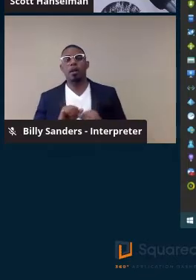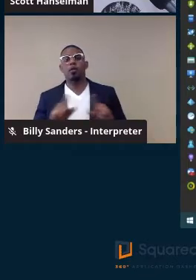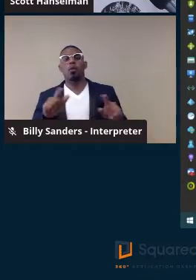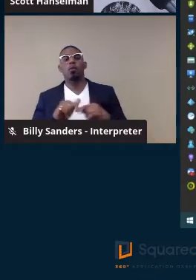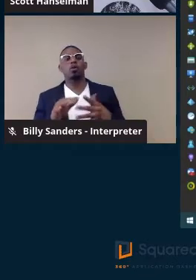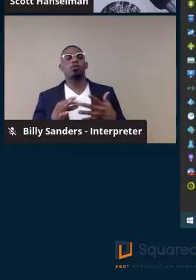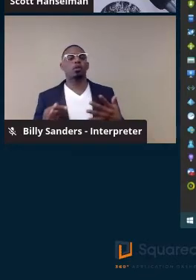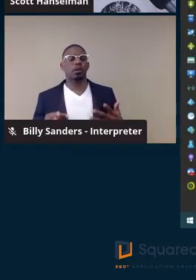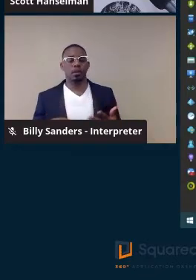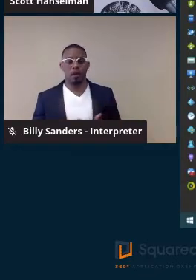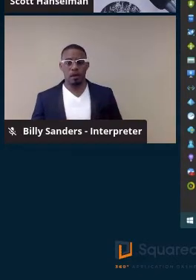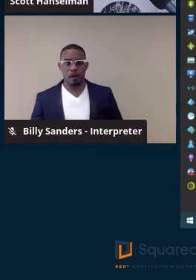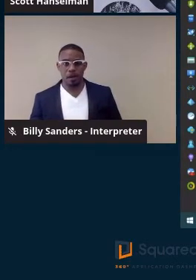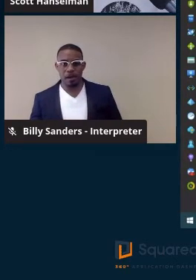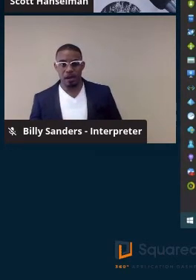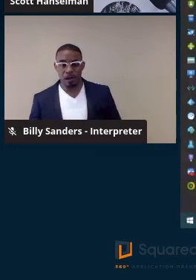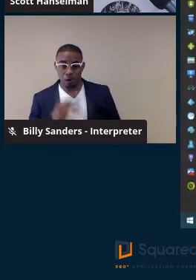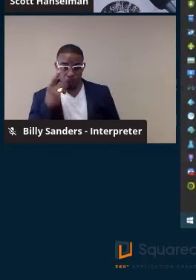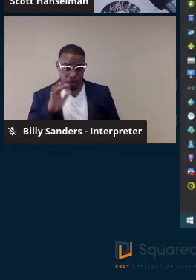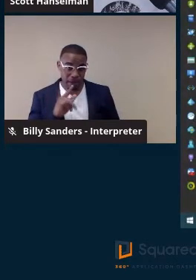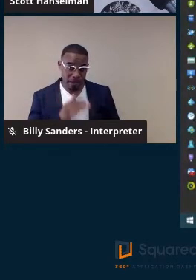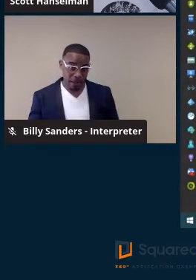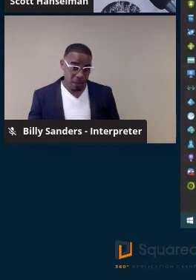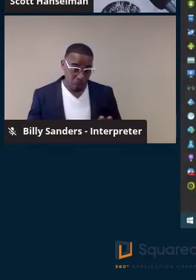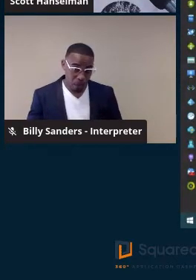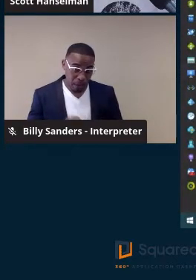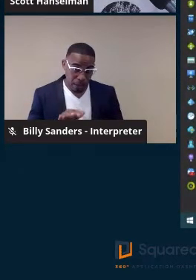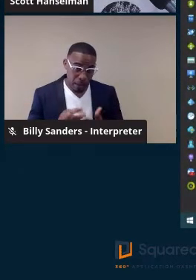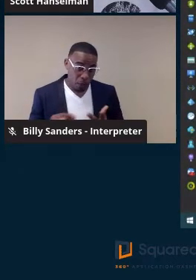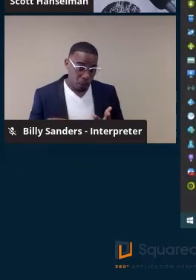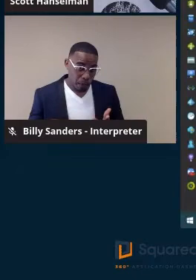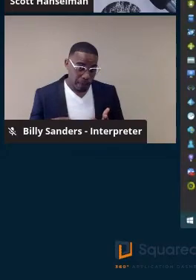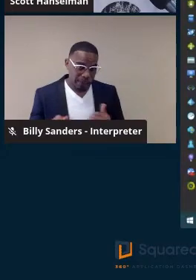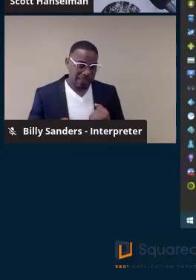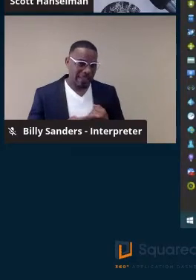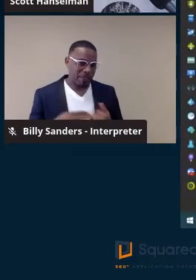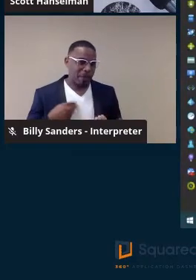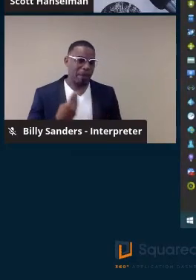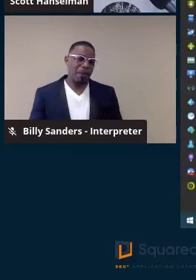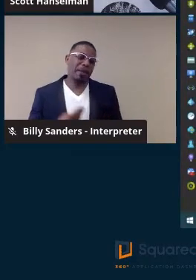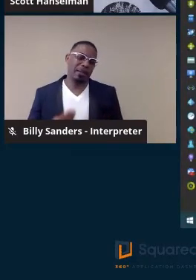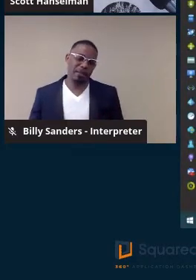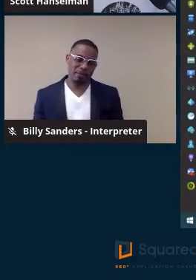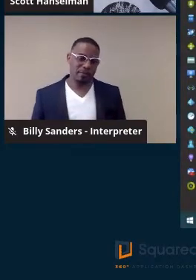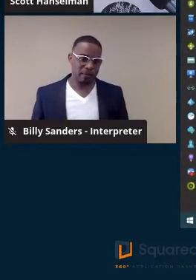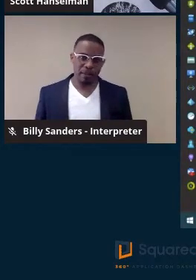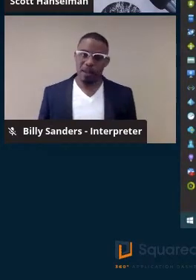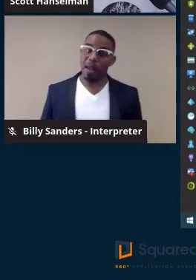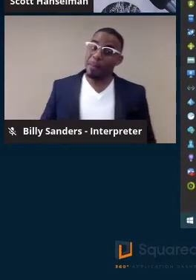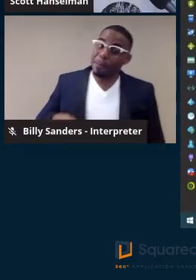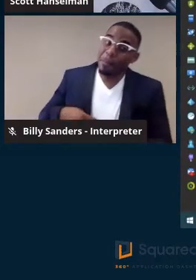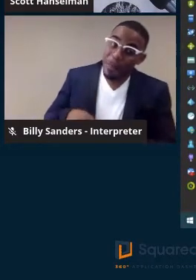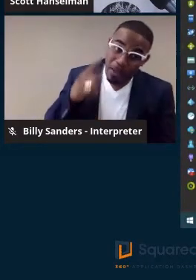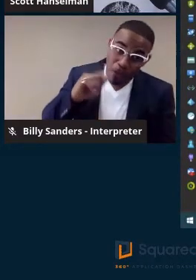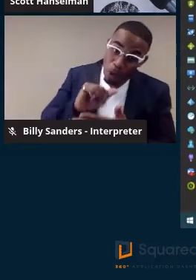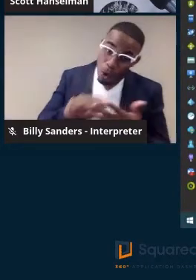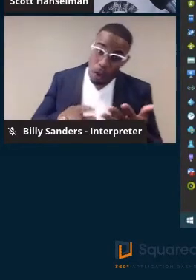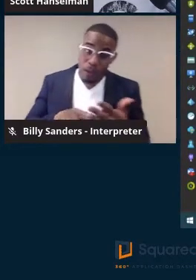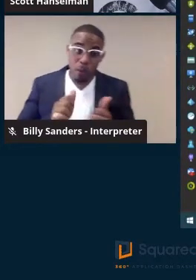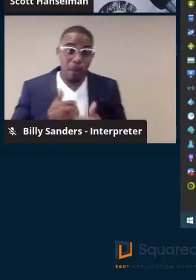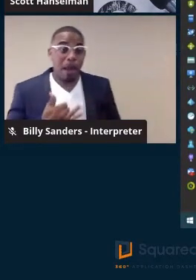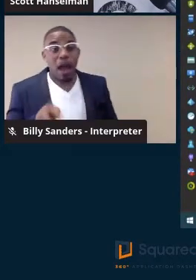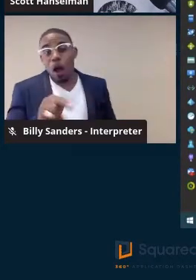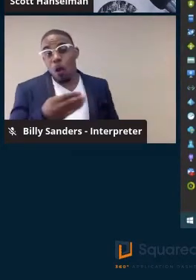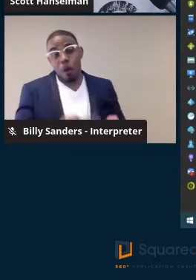choice. And the reason that that's important is that choice saves me money. I'm paying for all of this with my own